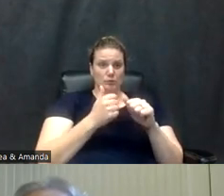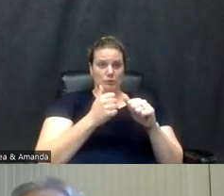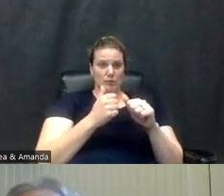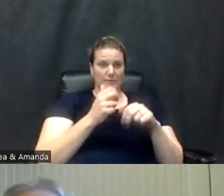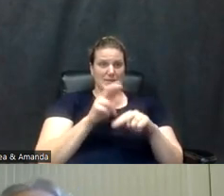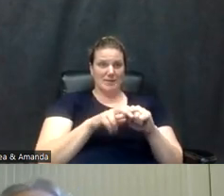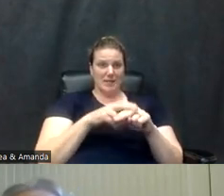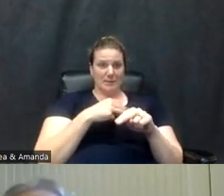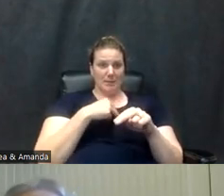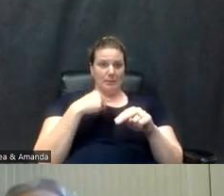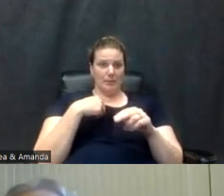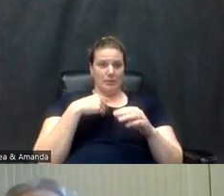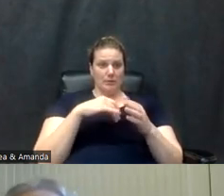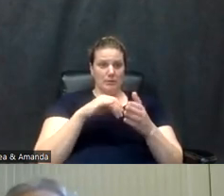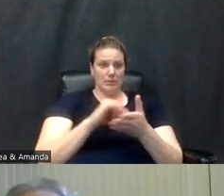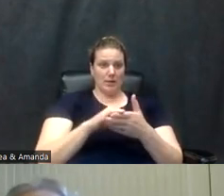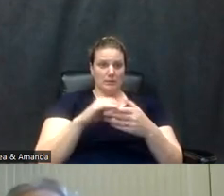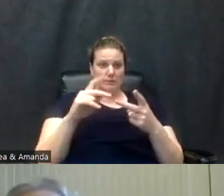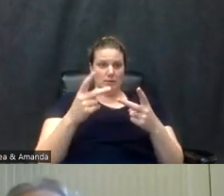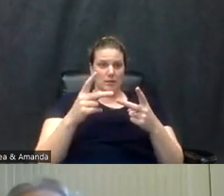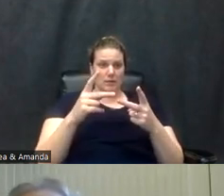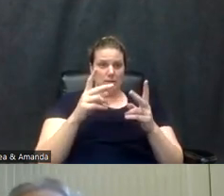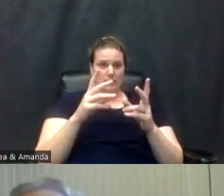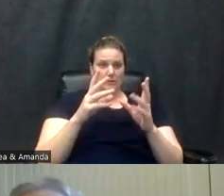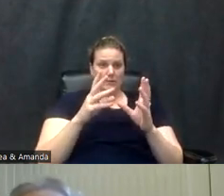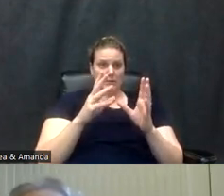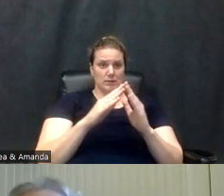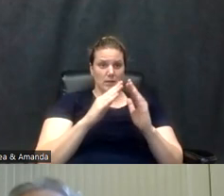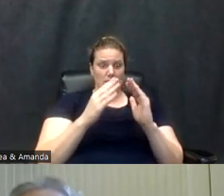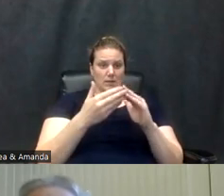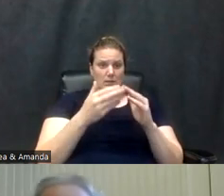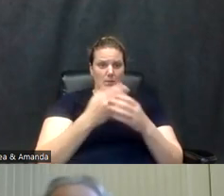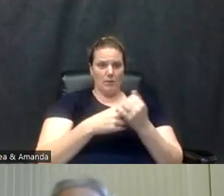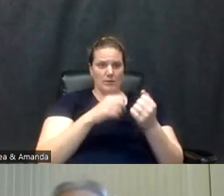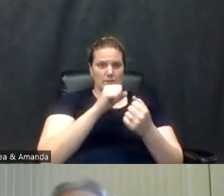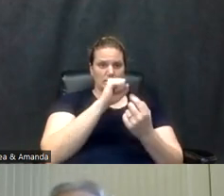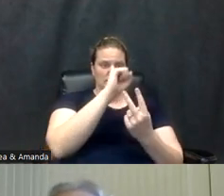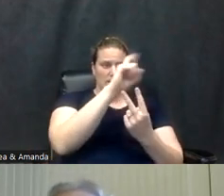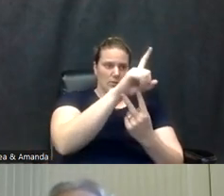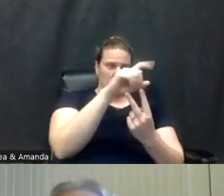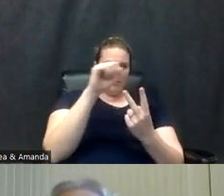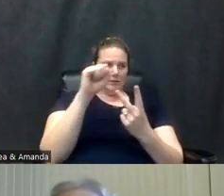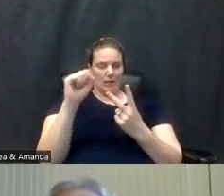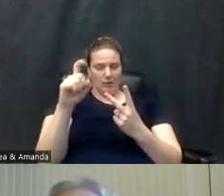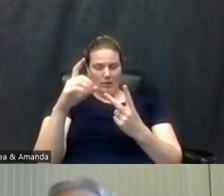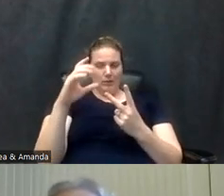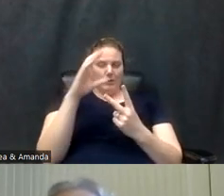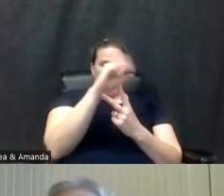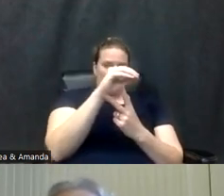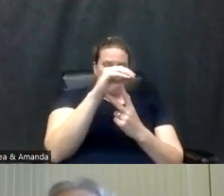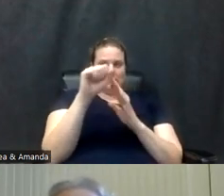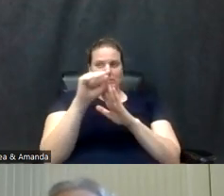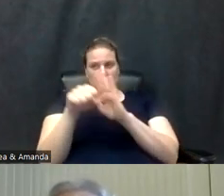members. So that is also, that's the second city, both San Diego, but the San Diego County, San Diego, where that quorum